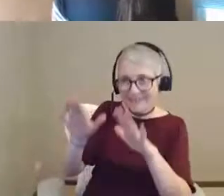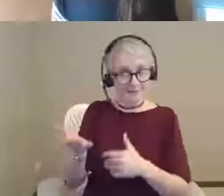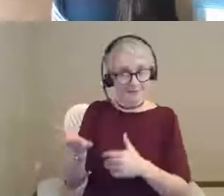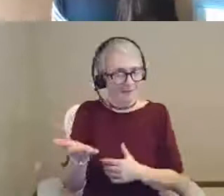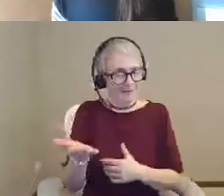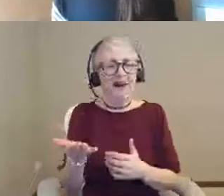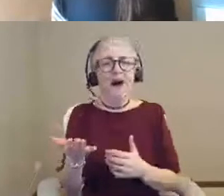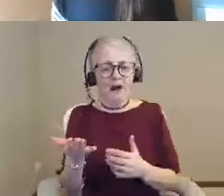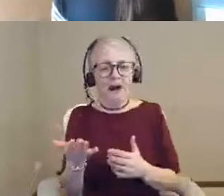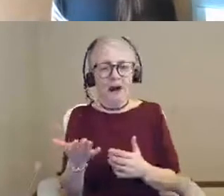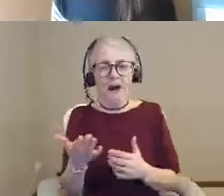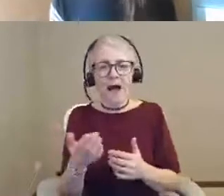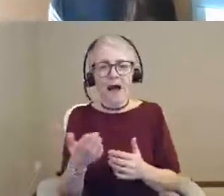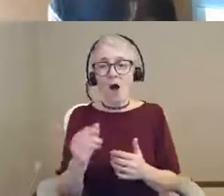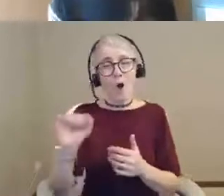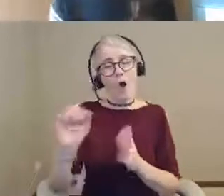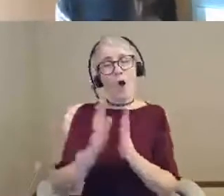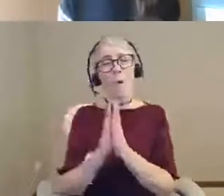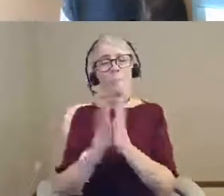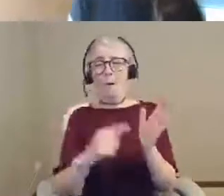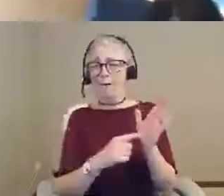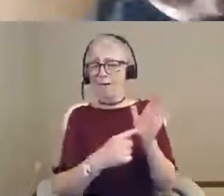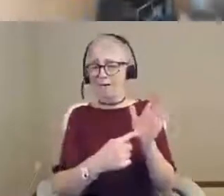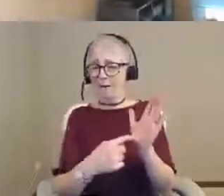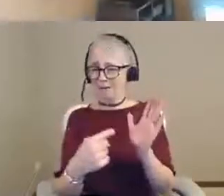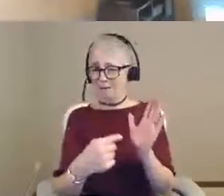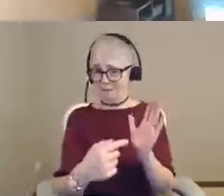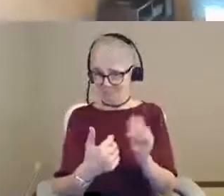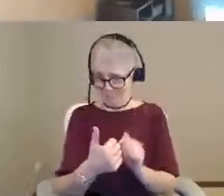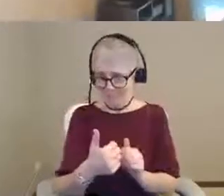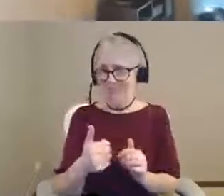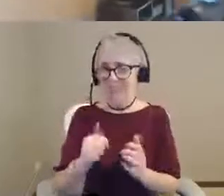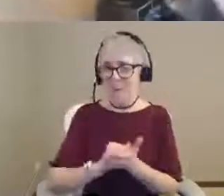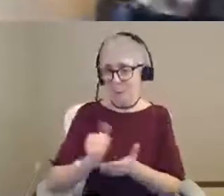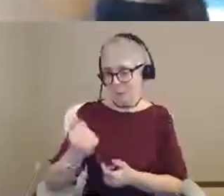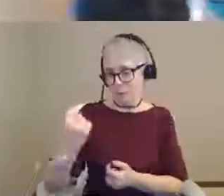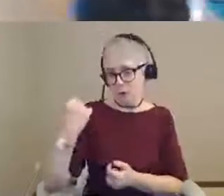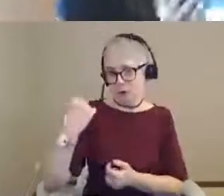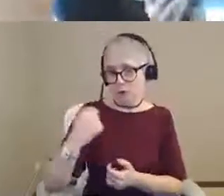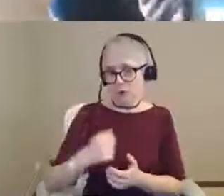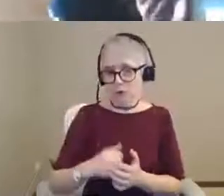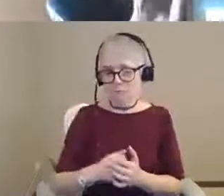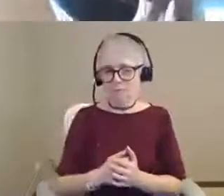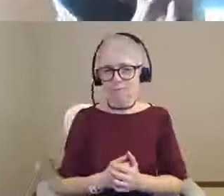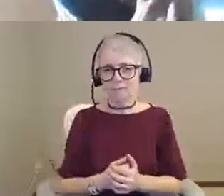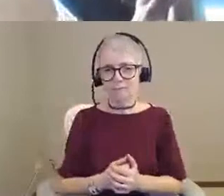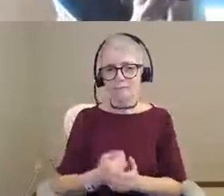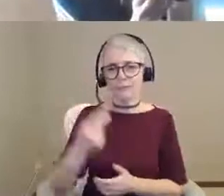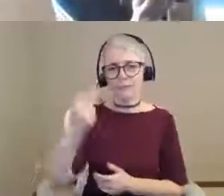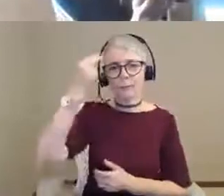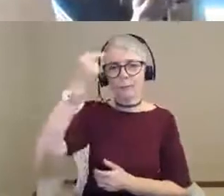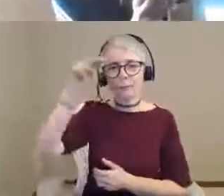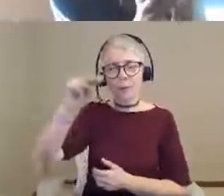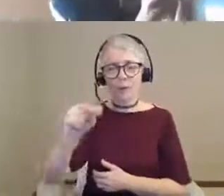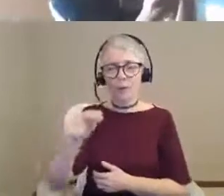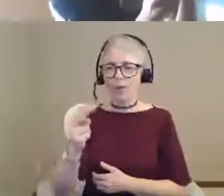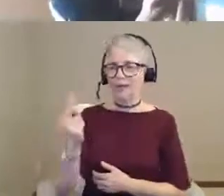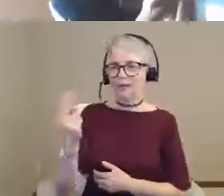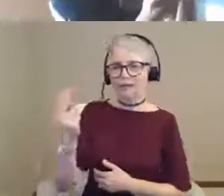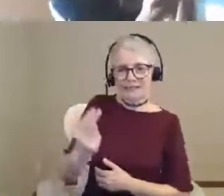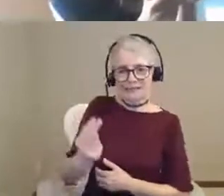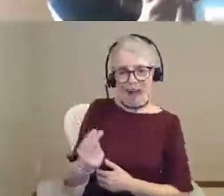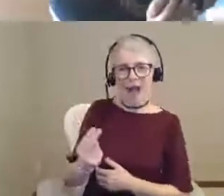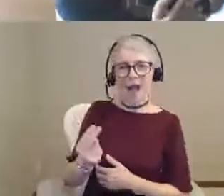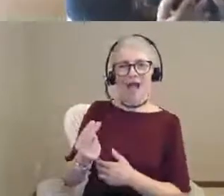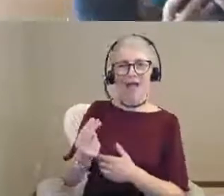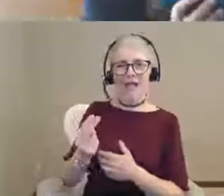to her rather excellent book that was published earlier this year, which is called Designing Accessible E-Learning